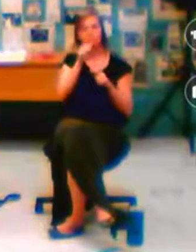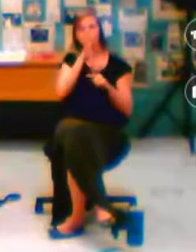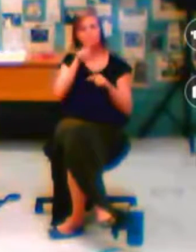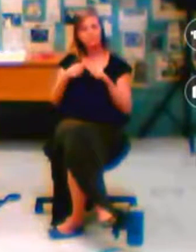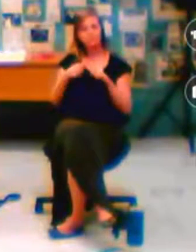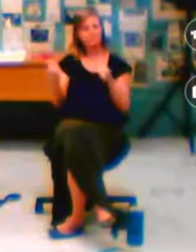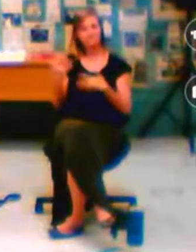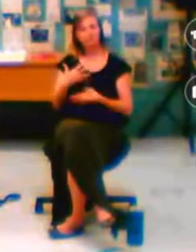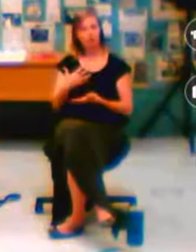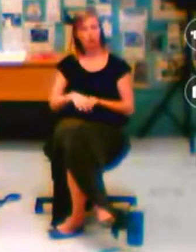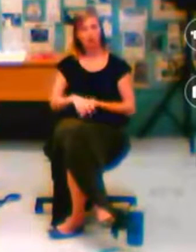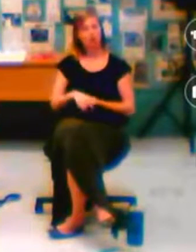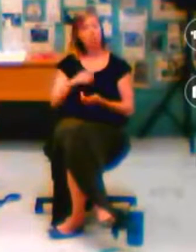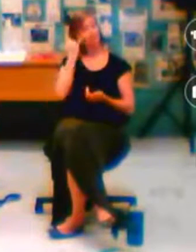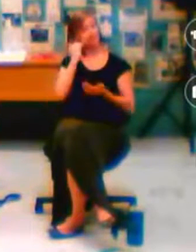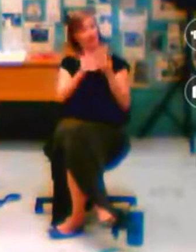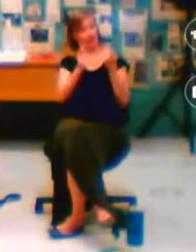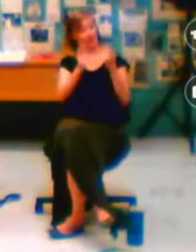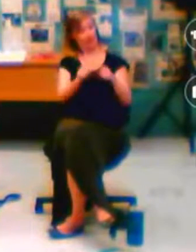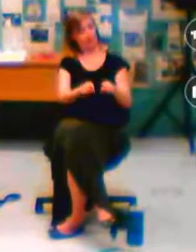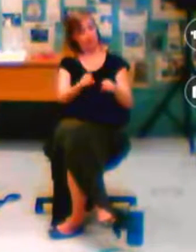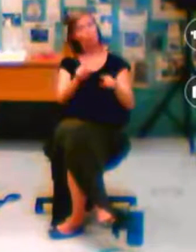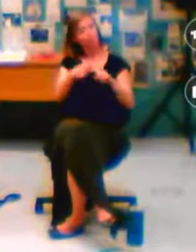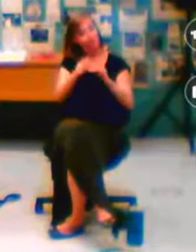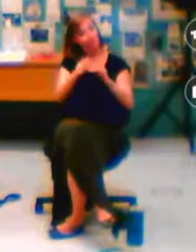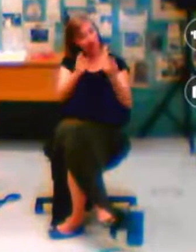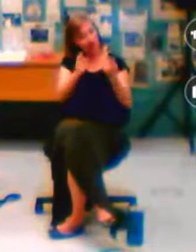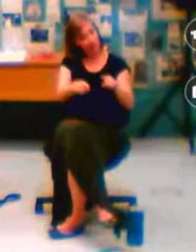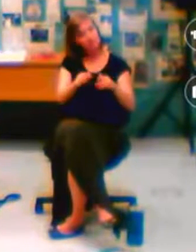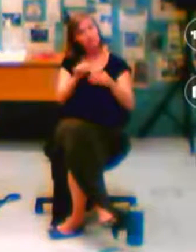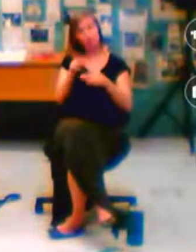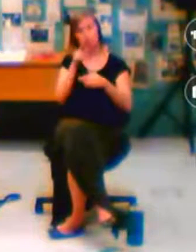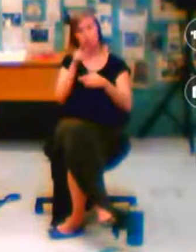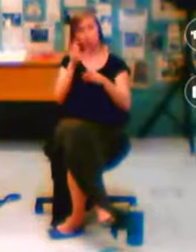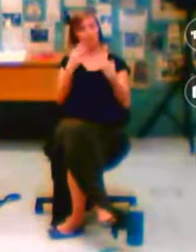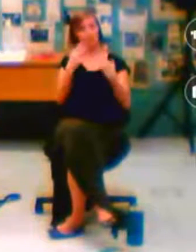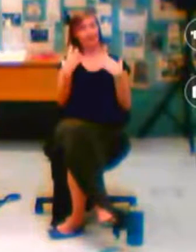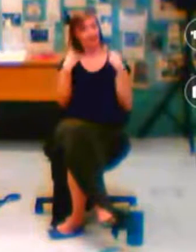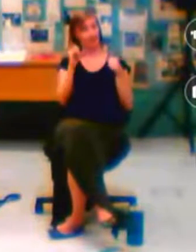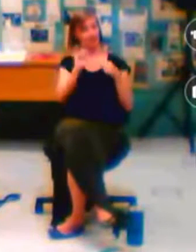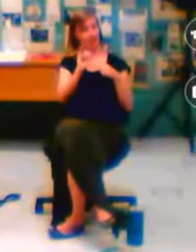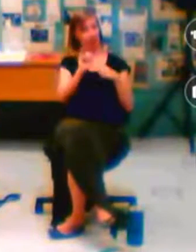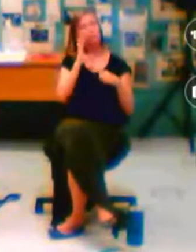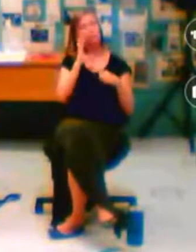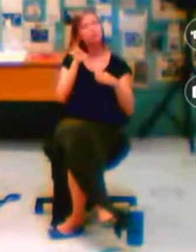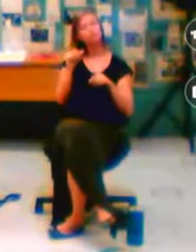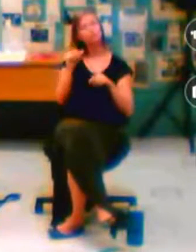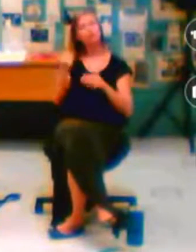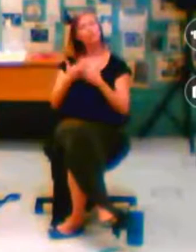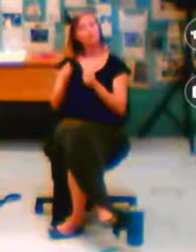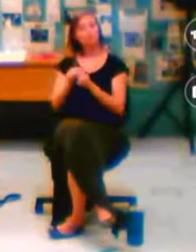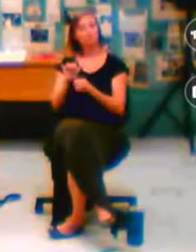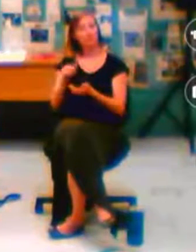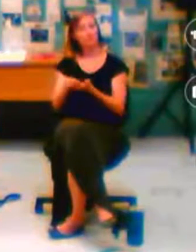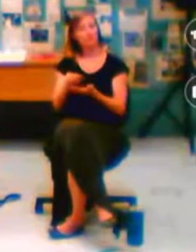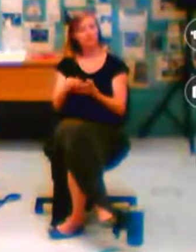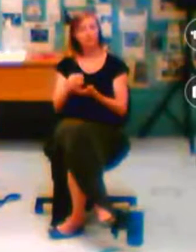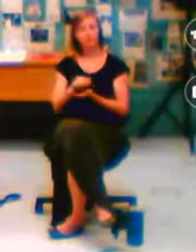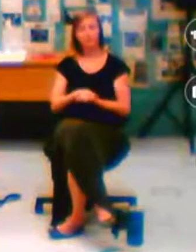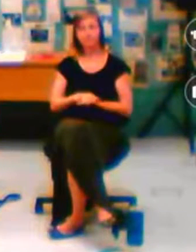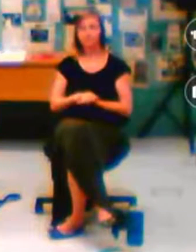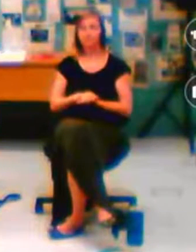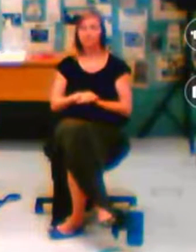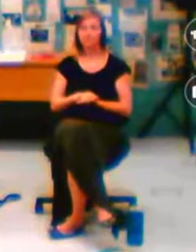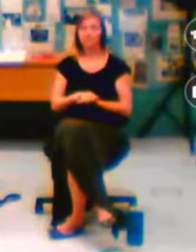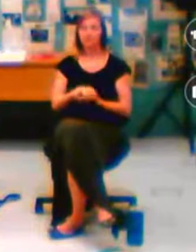Colorado Care, you don't have a choice, and there's no way to keep them honest. And unfortunately, there's no fear here in the sense